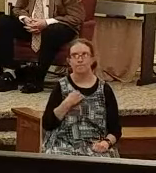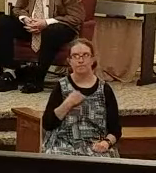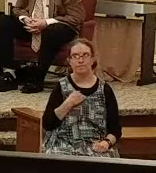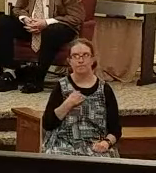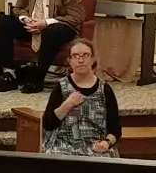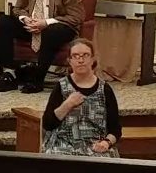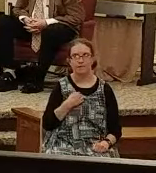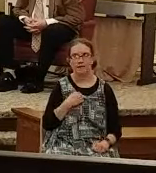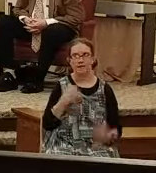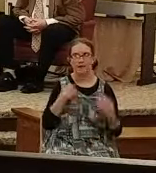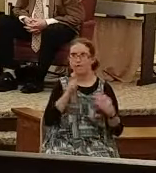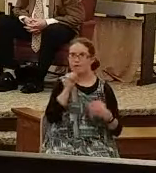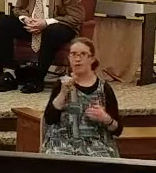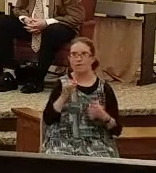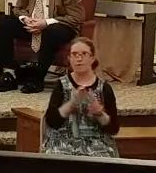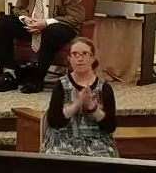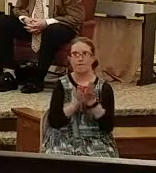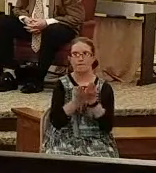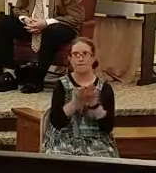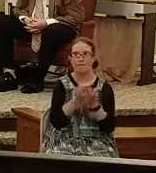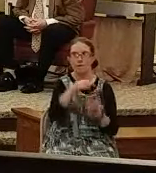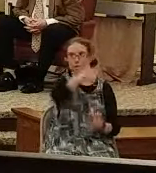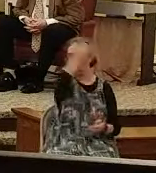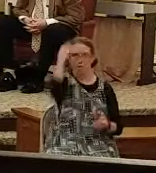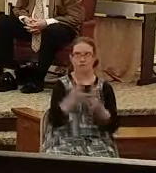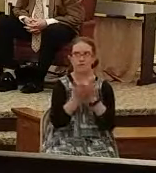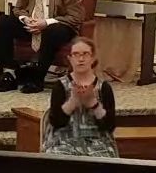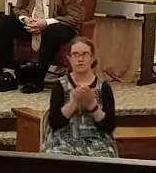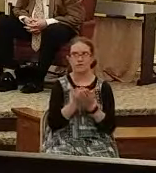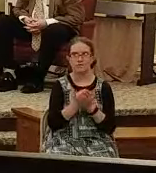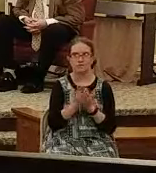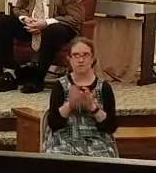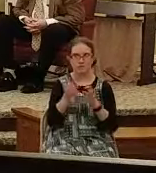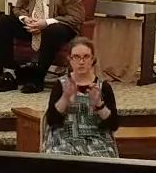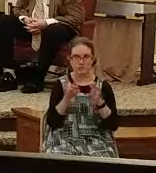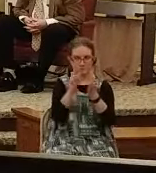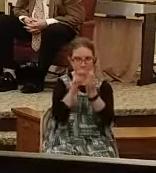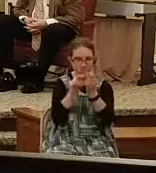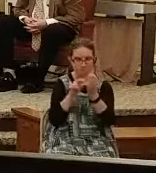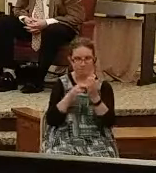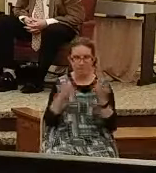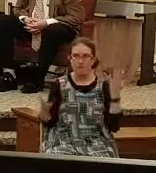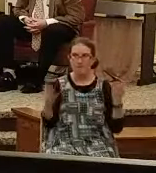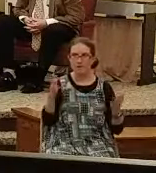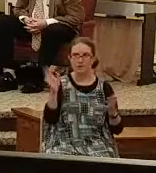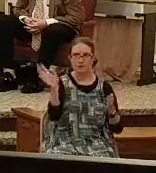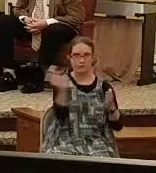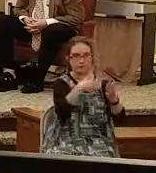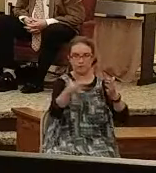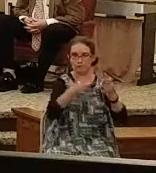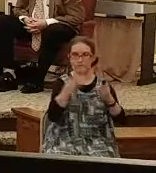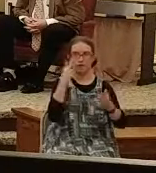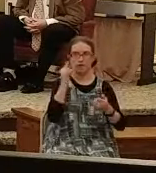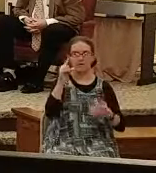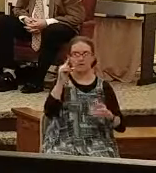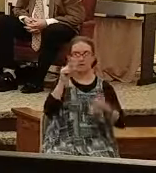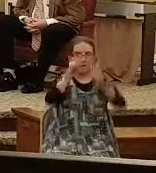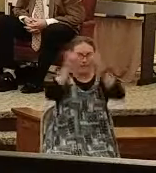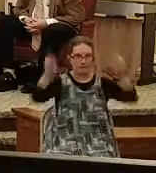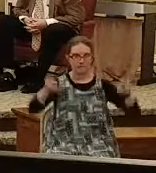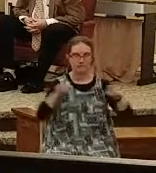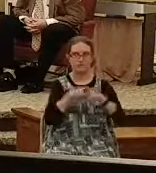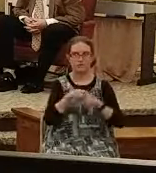I haven't been on Facebook in quite some time just to get on there and read anything. I might breeze through there and look at my grandbaby's pictures